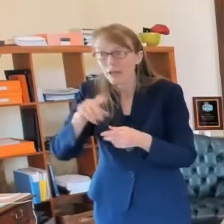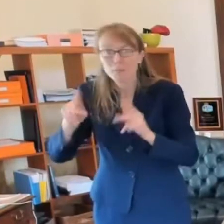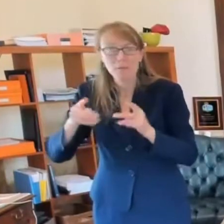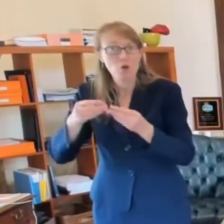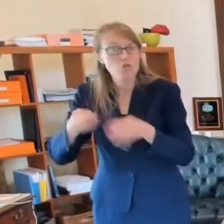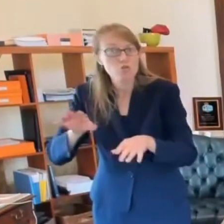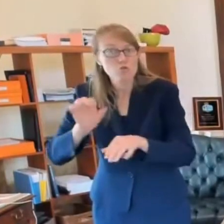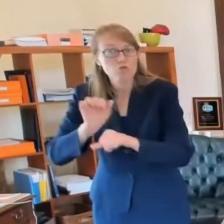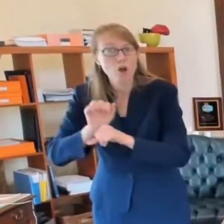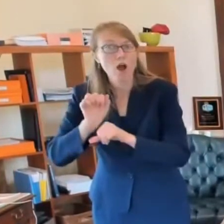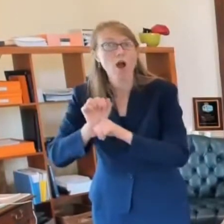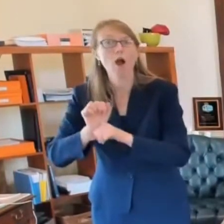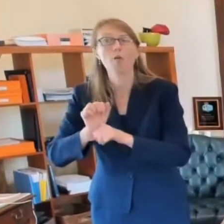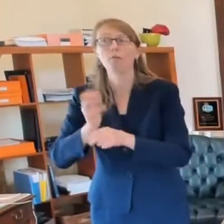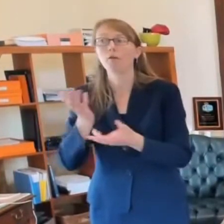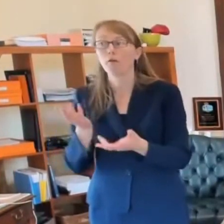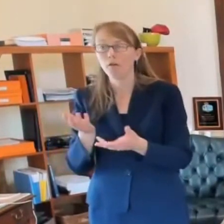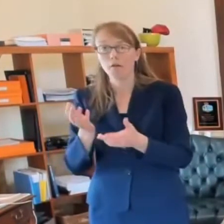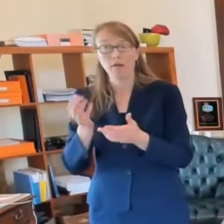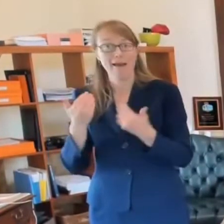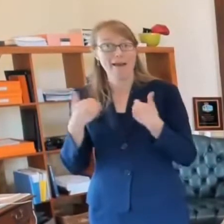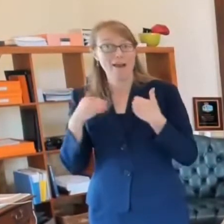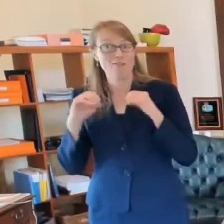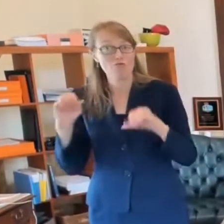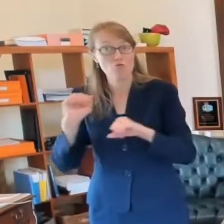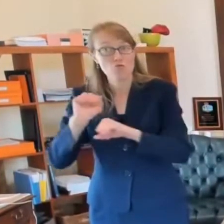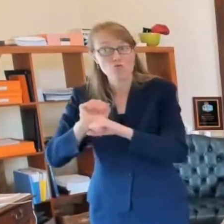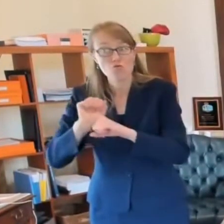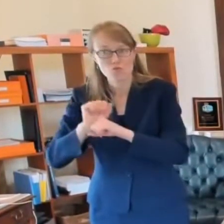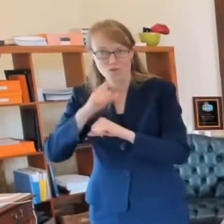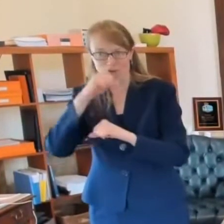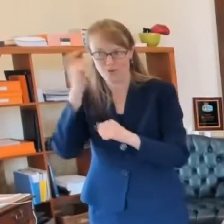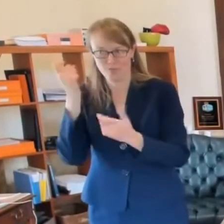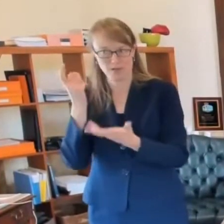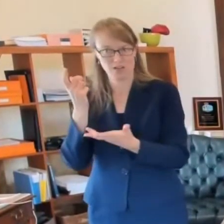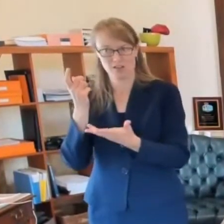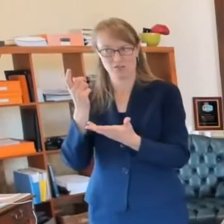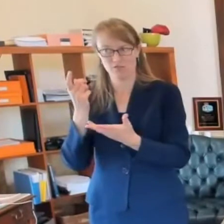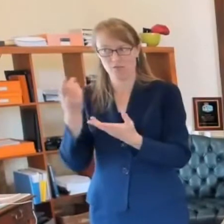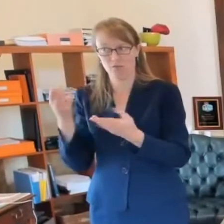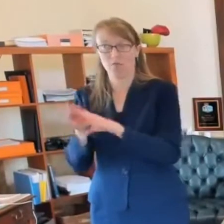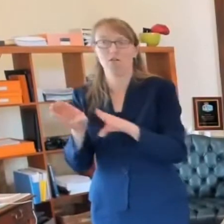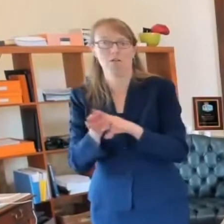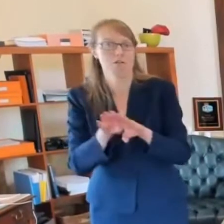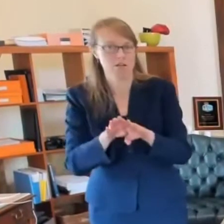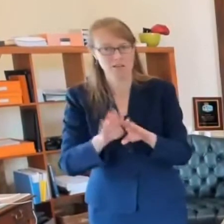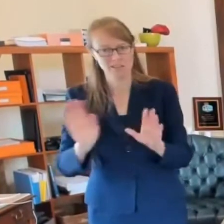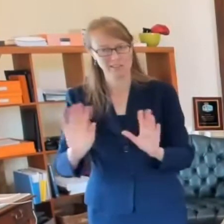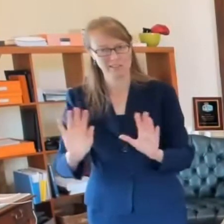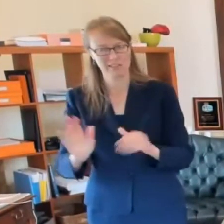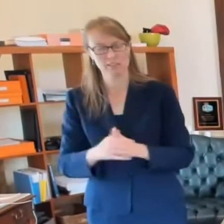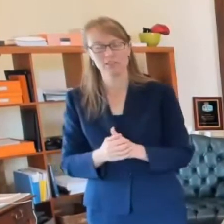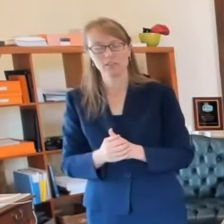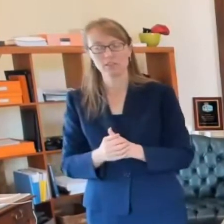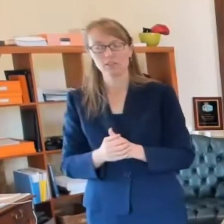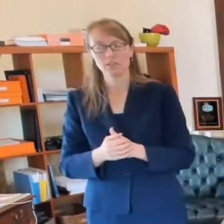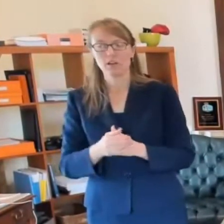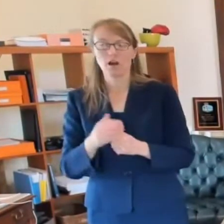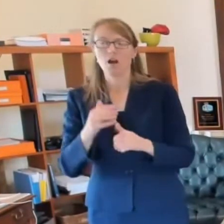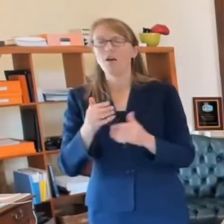really the message today for COVID. And well, let me say just a little bit more